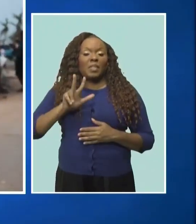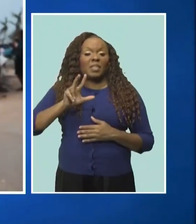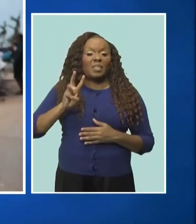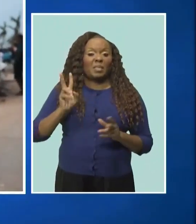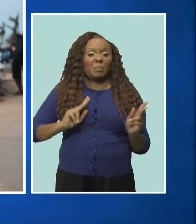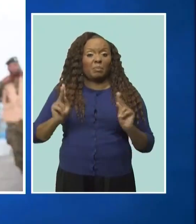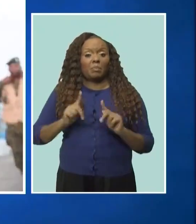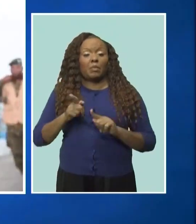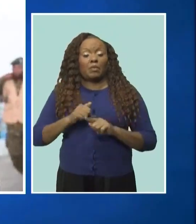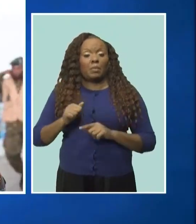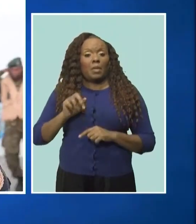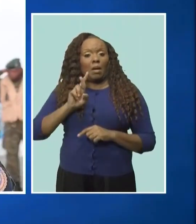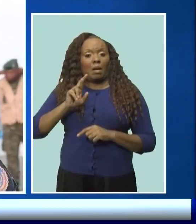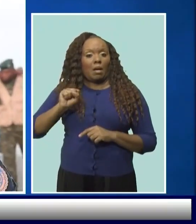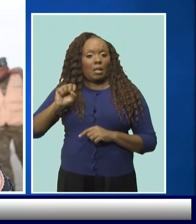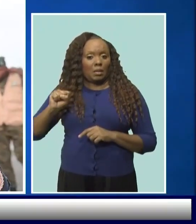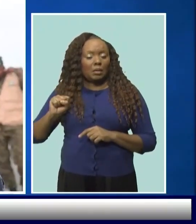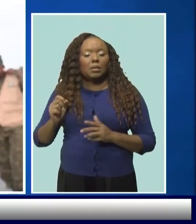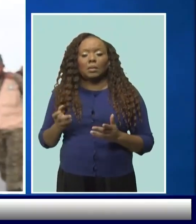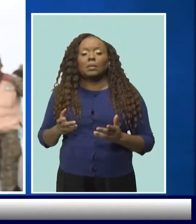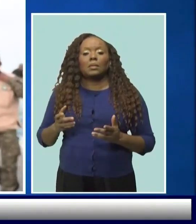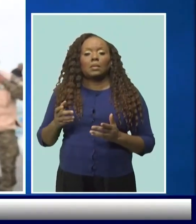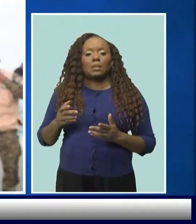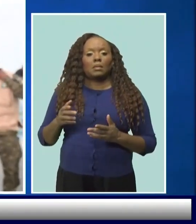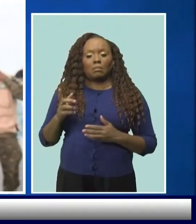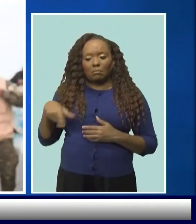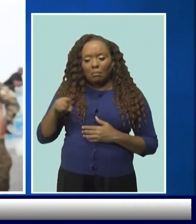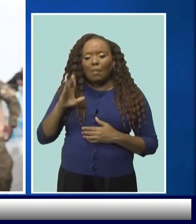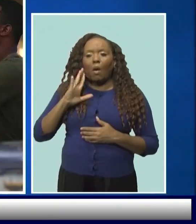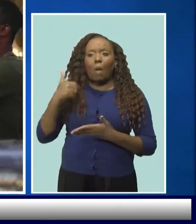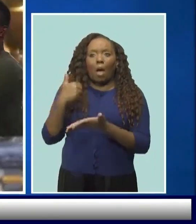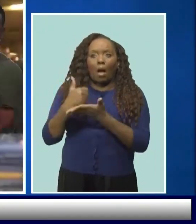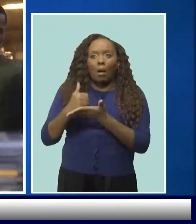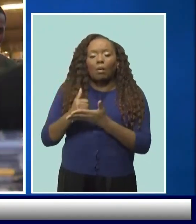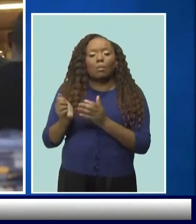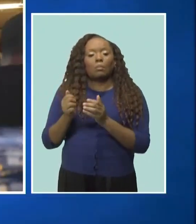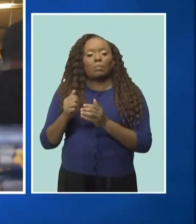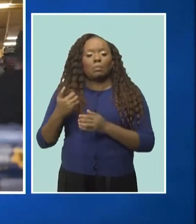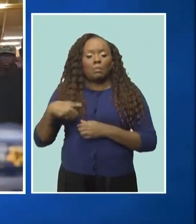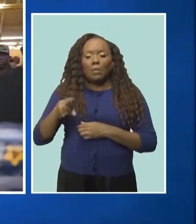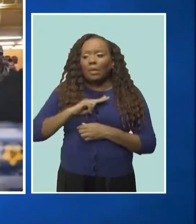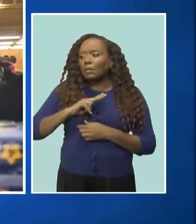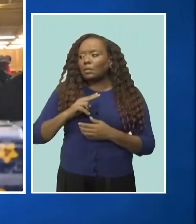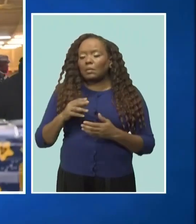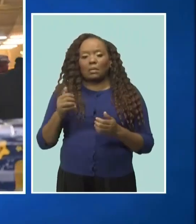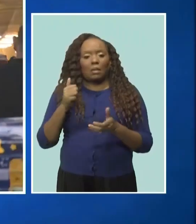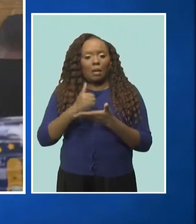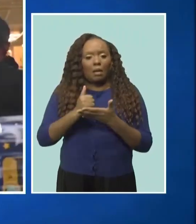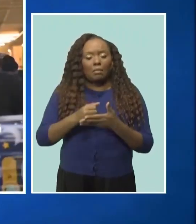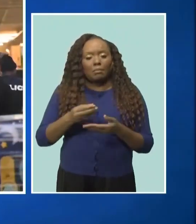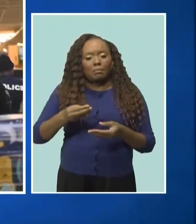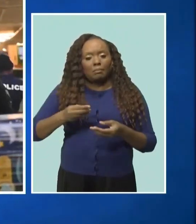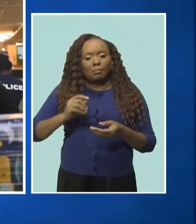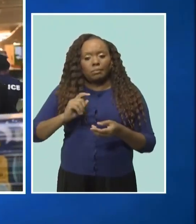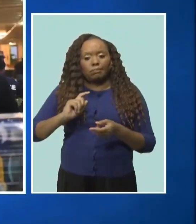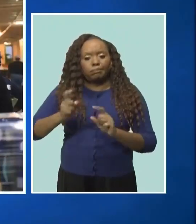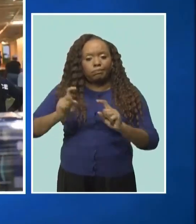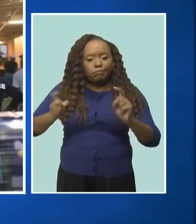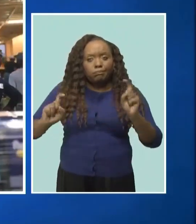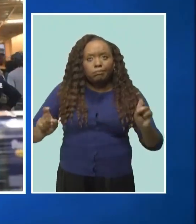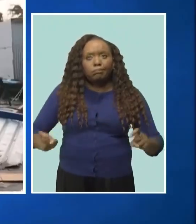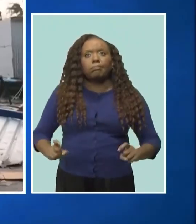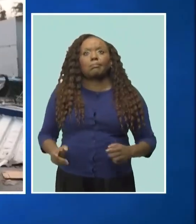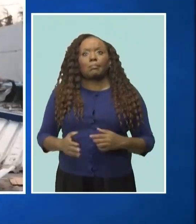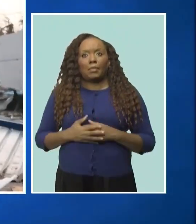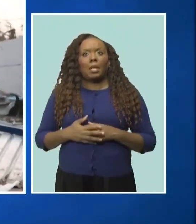persons from the regional security system to assist with the humanitarian disaster relief management here in Union Island after it